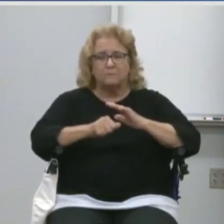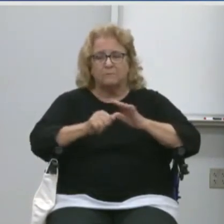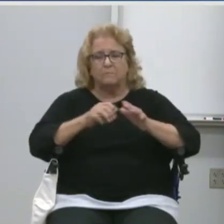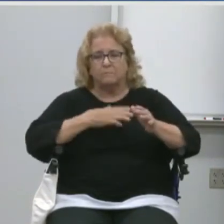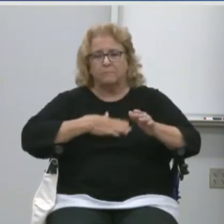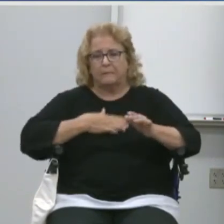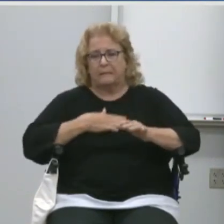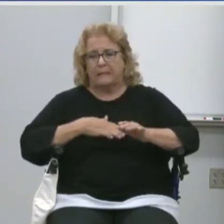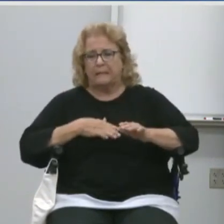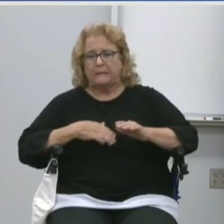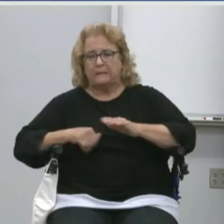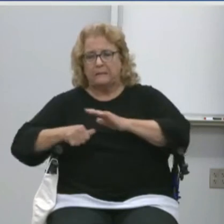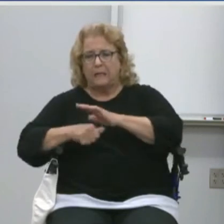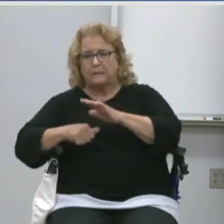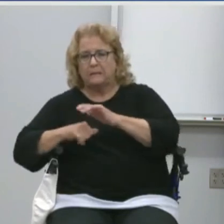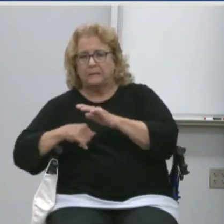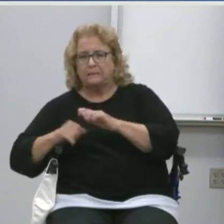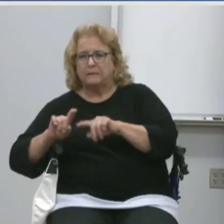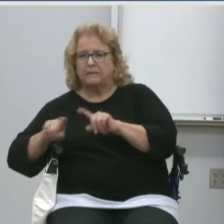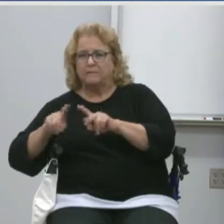different location.